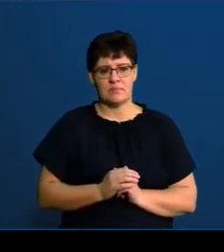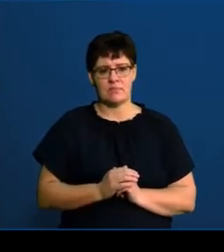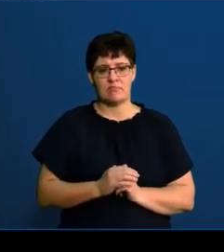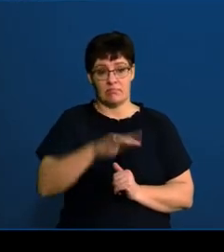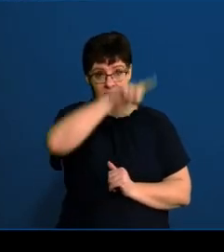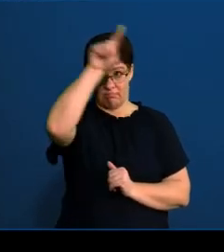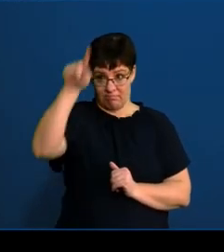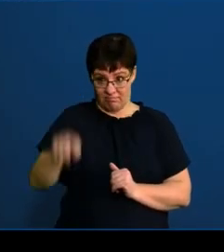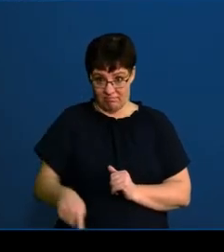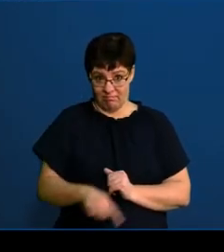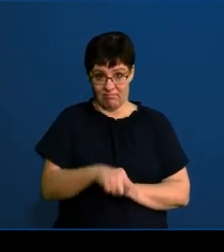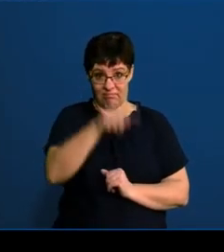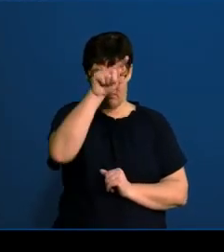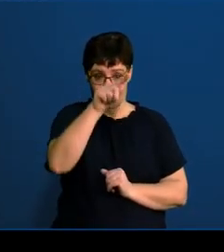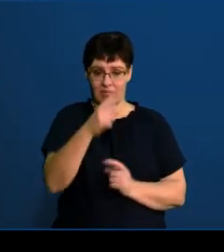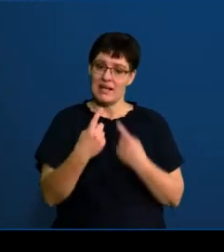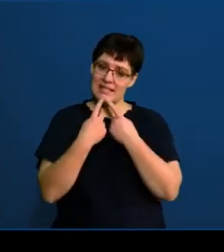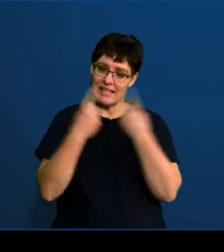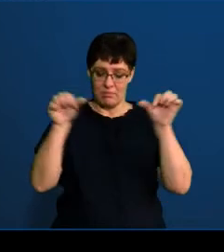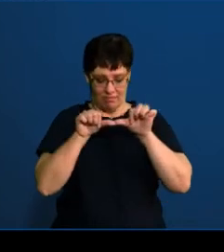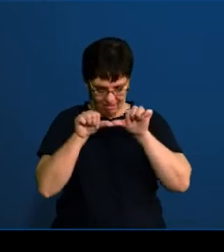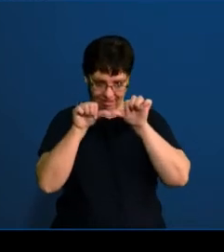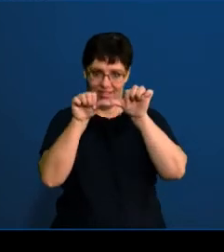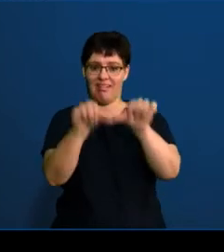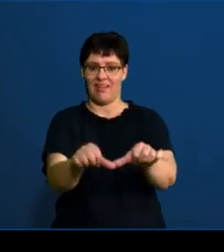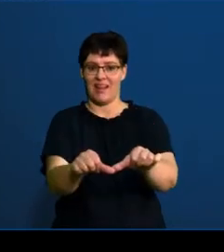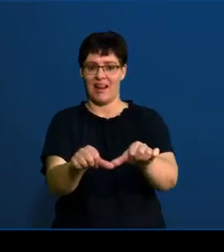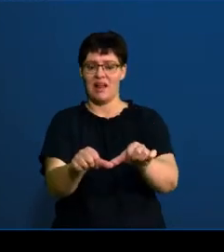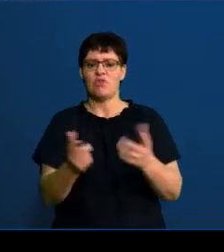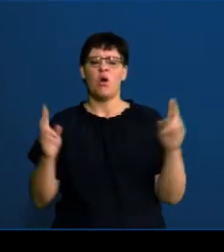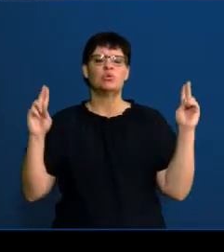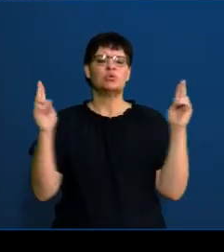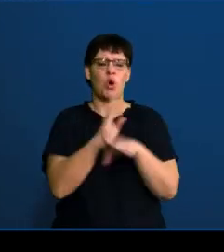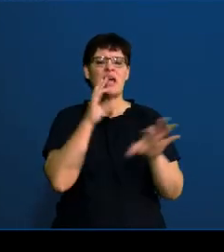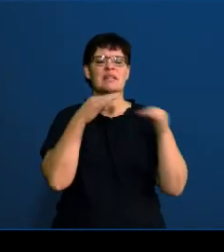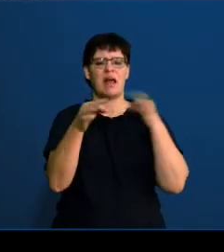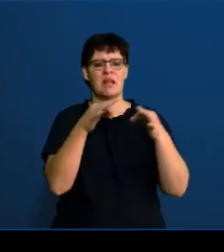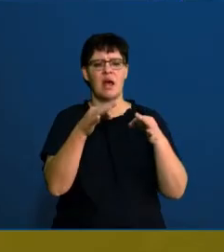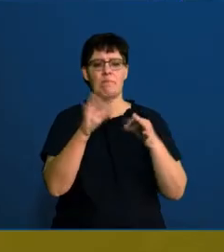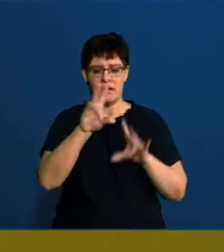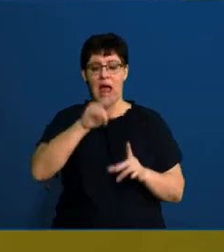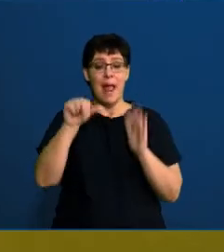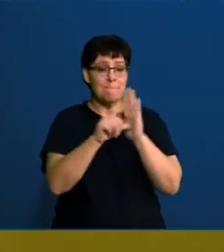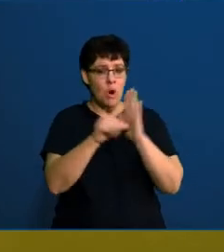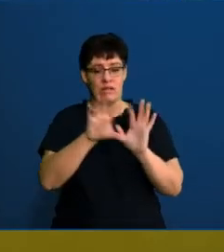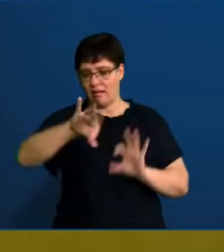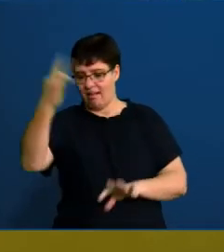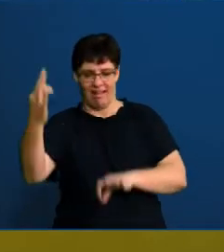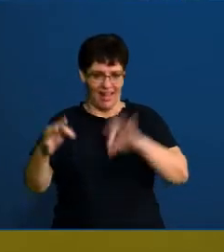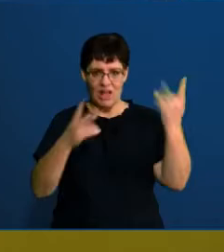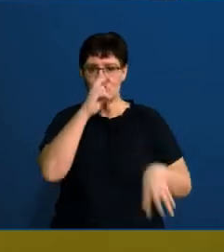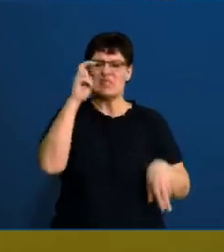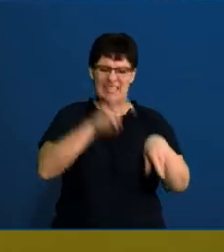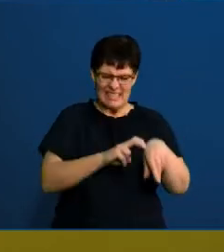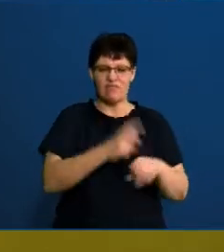This statement carries on. So I'm just going to go through it briefly, but I've actually taken out the important stuff that you need within each